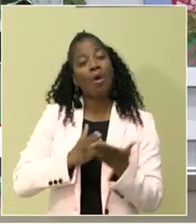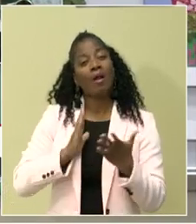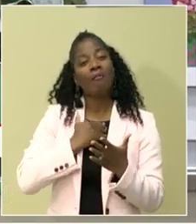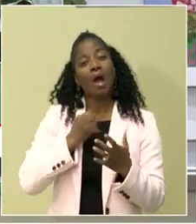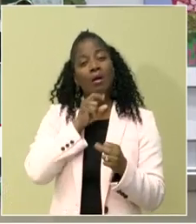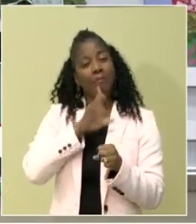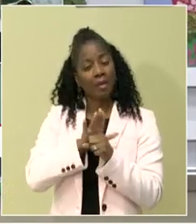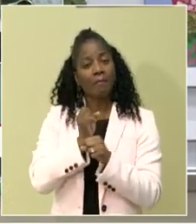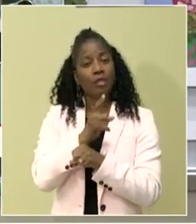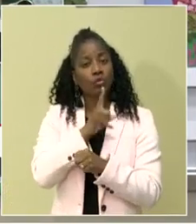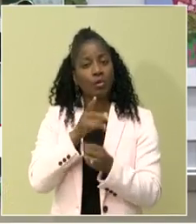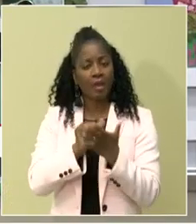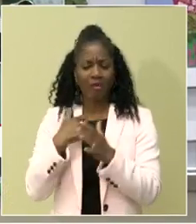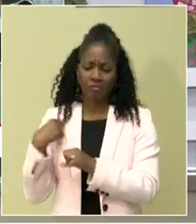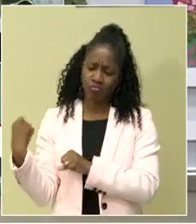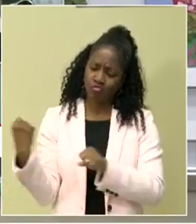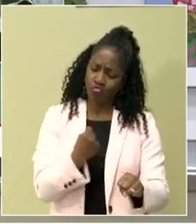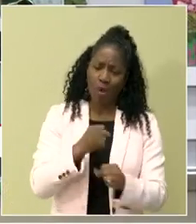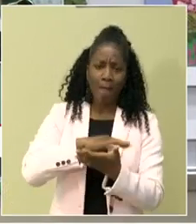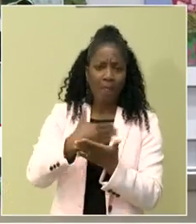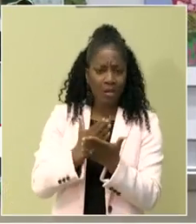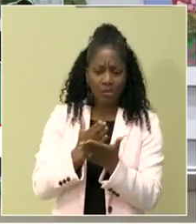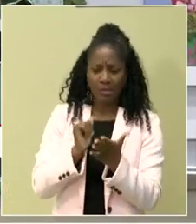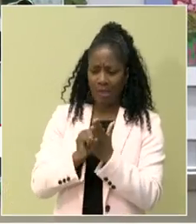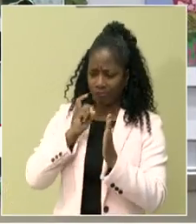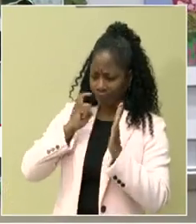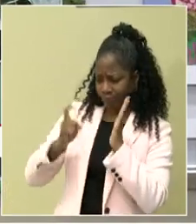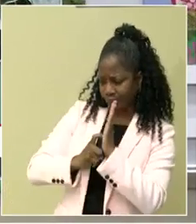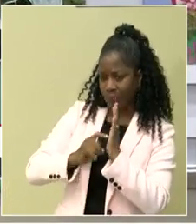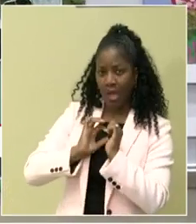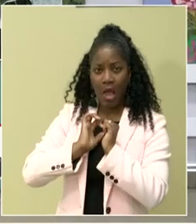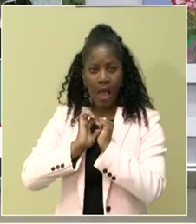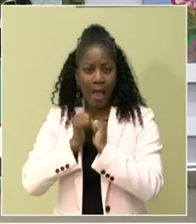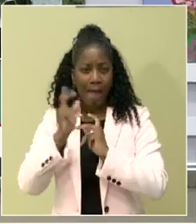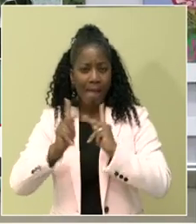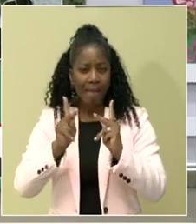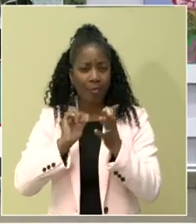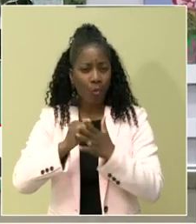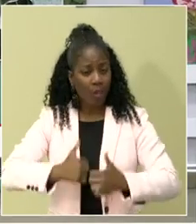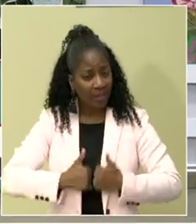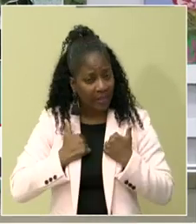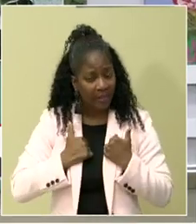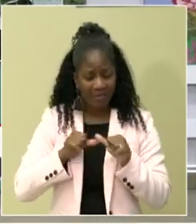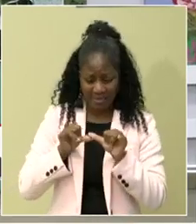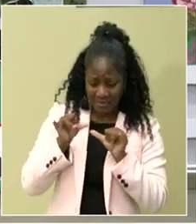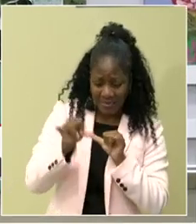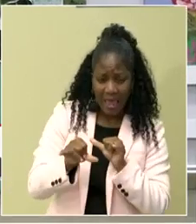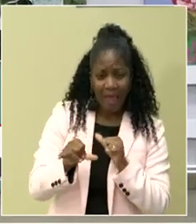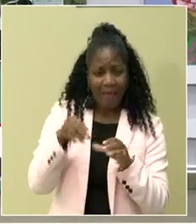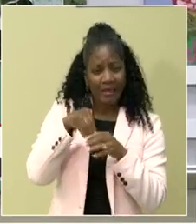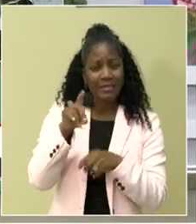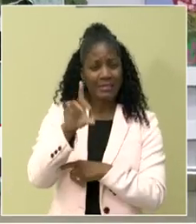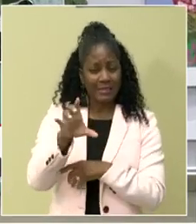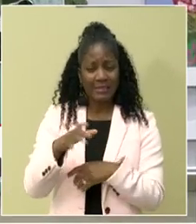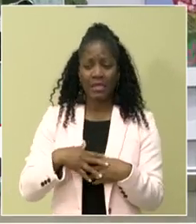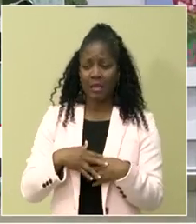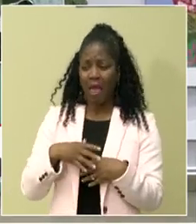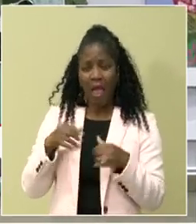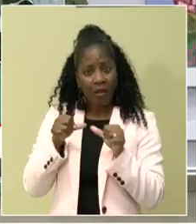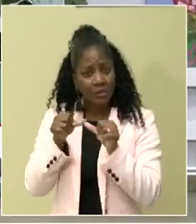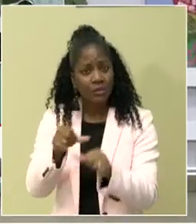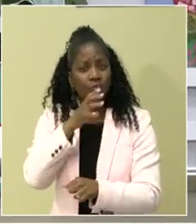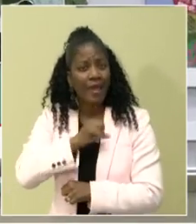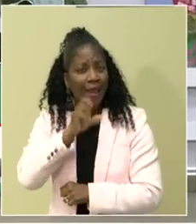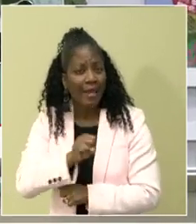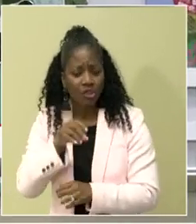budget that acknowledges how people can live and age well in Washington, D.C., and live